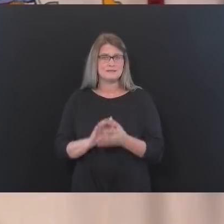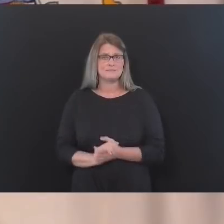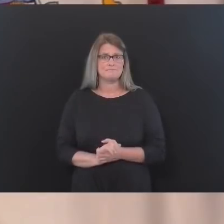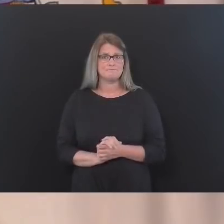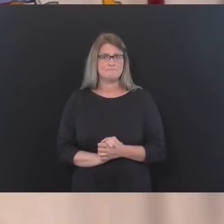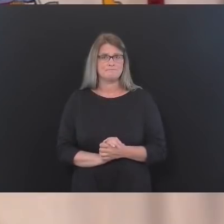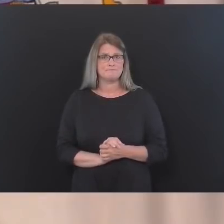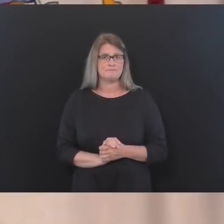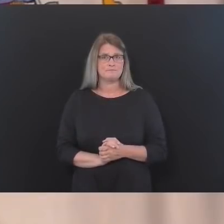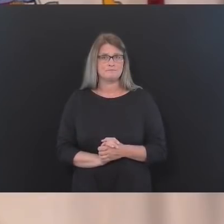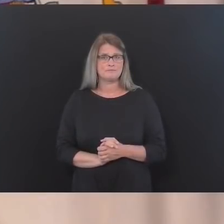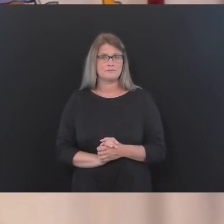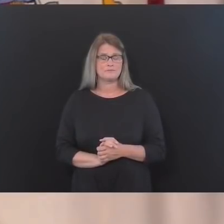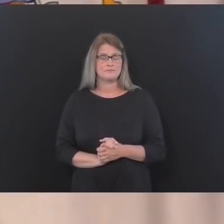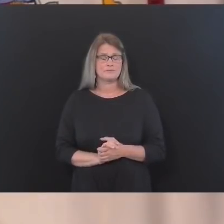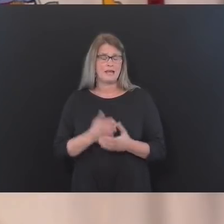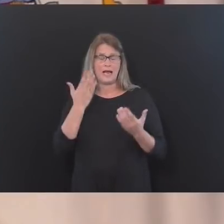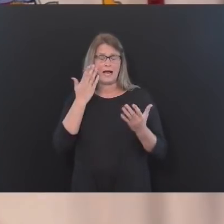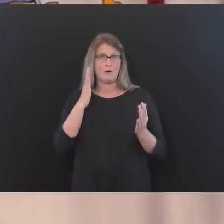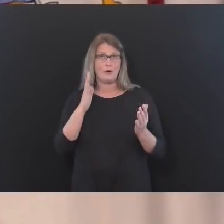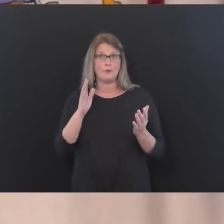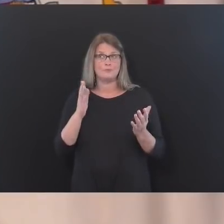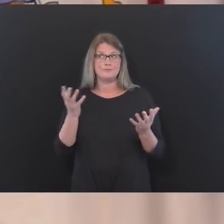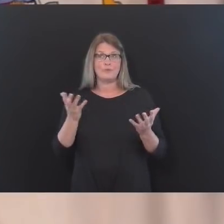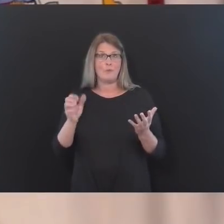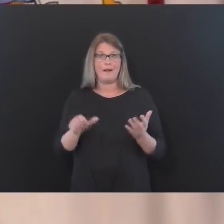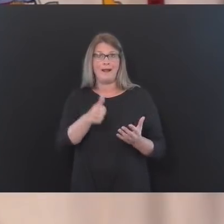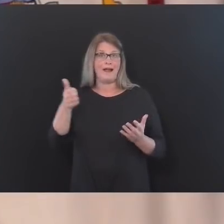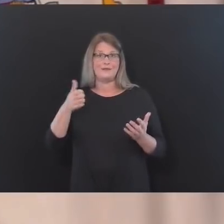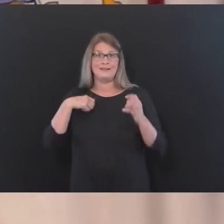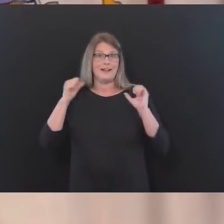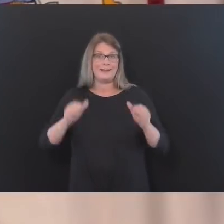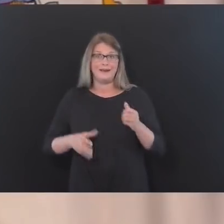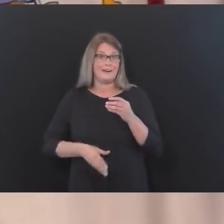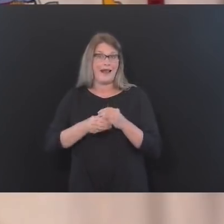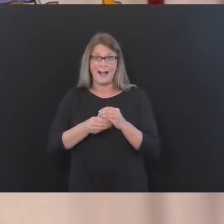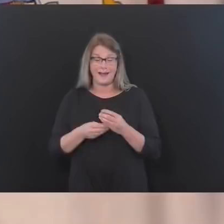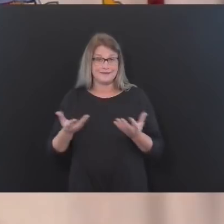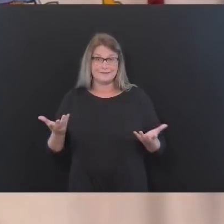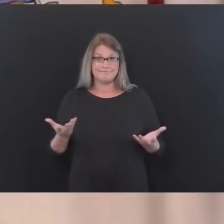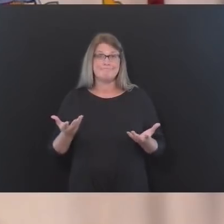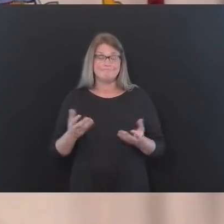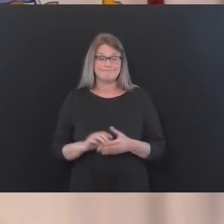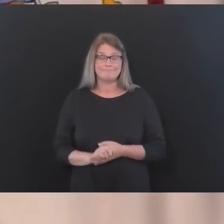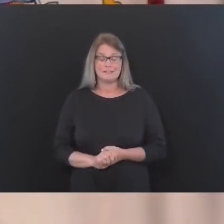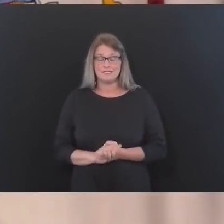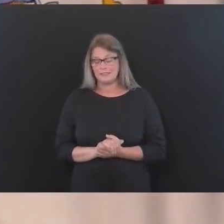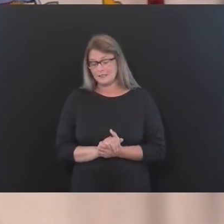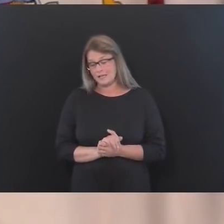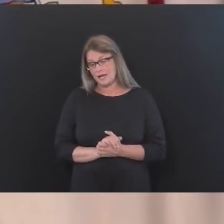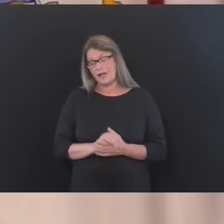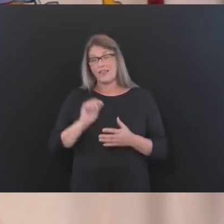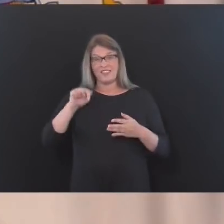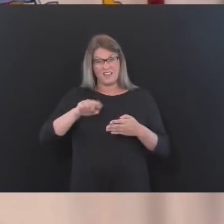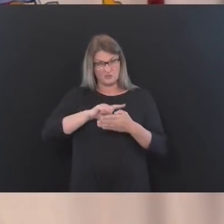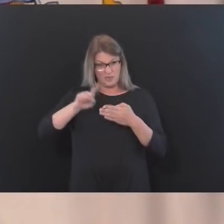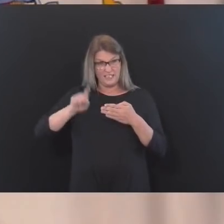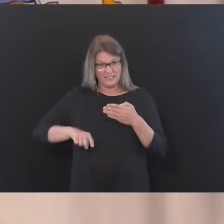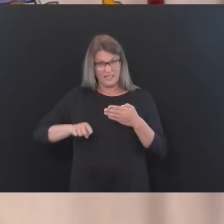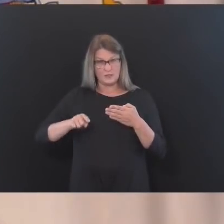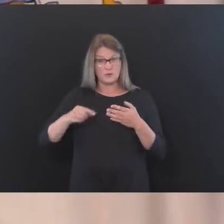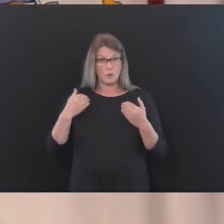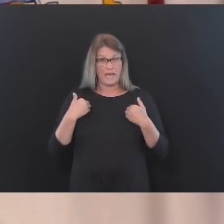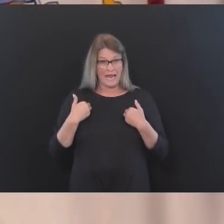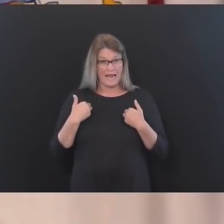I really don't know what else to say, about that. Over the weekend, we did do 2